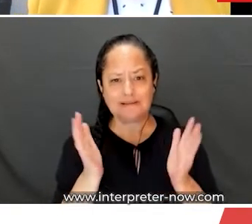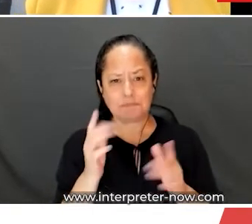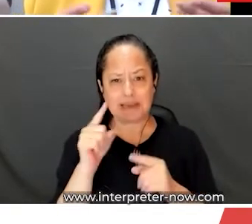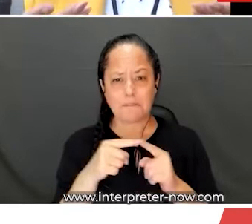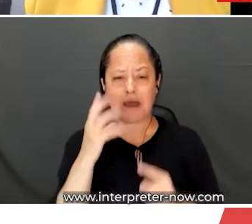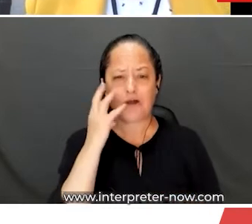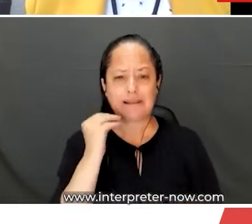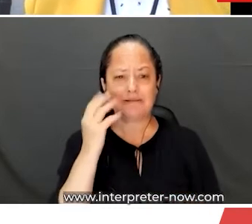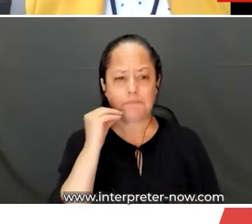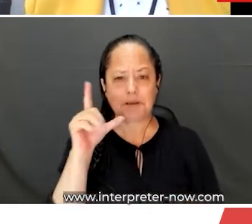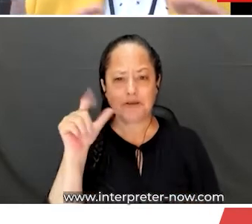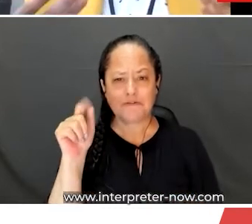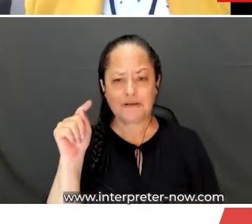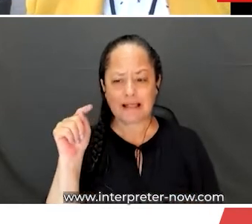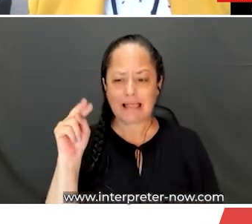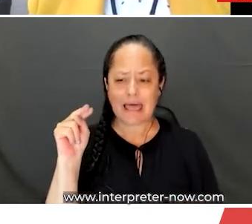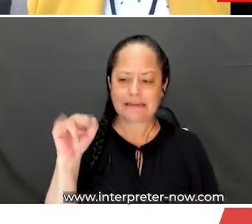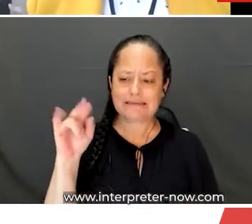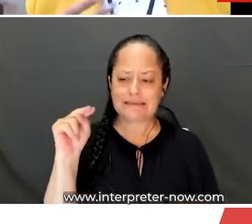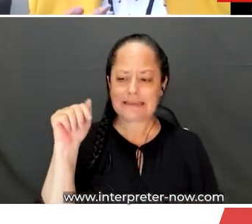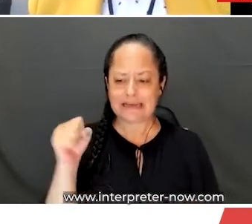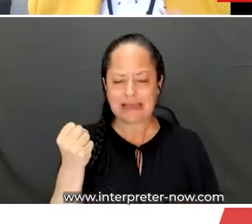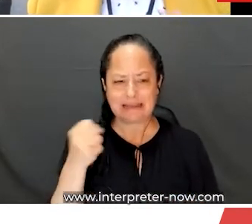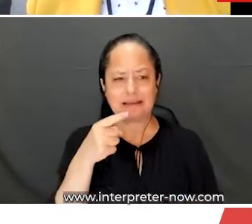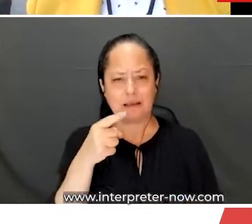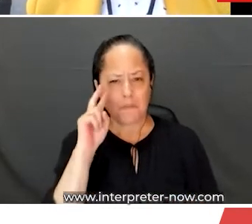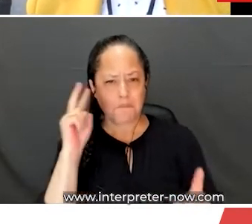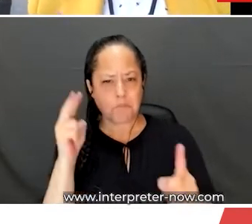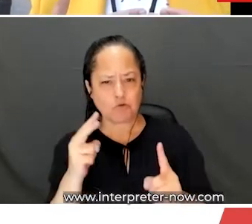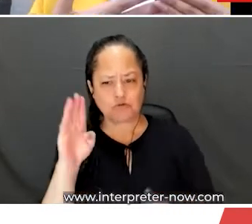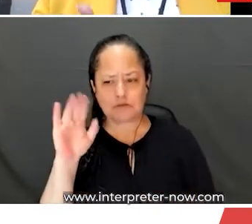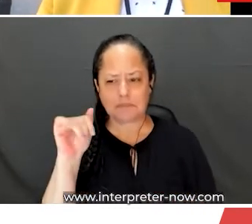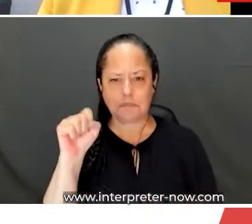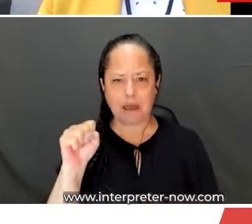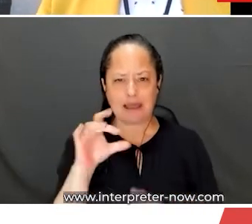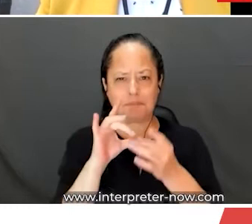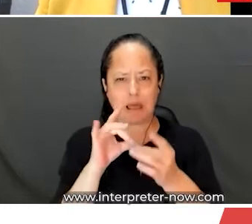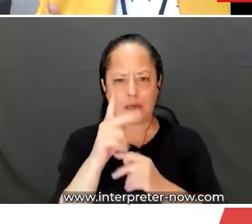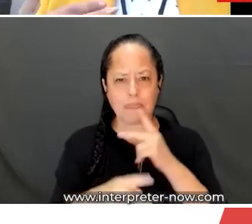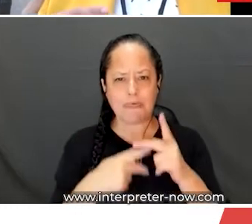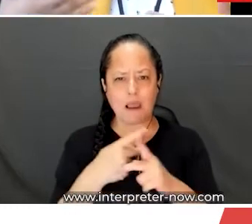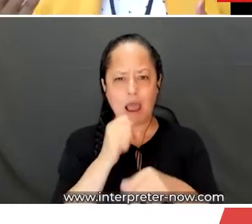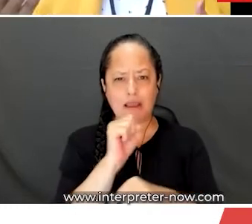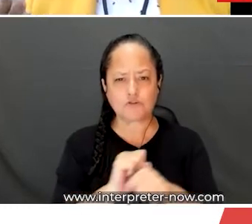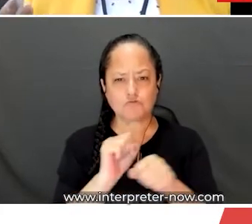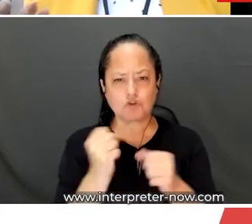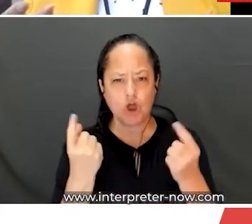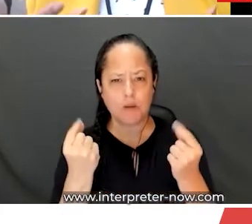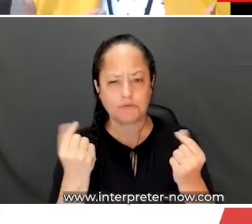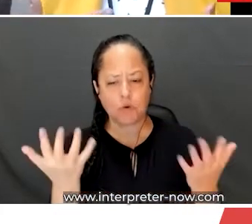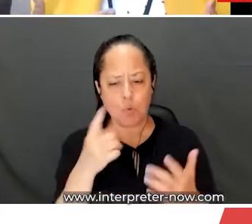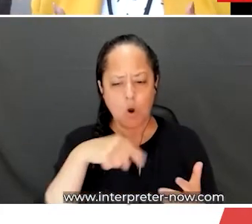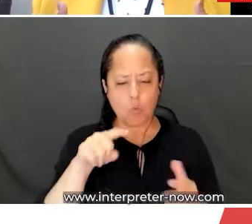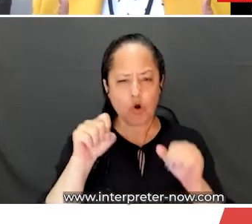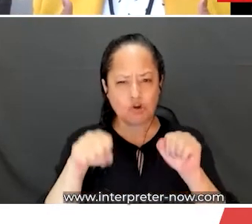the experiences of Latinas is that there's already a perceived bias, right, about the type of jobs that we do and what we're capable